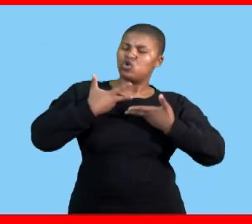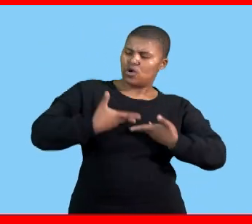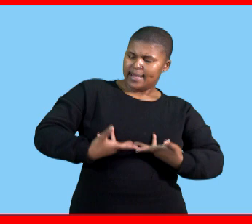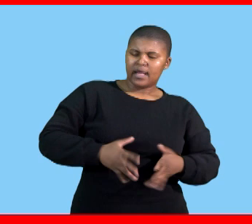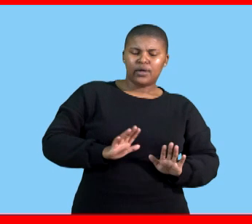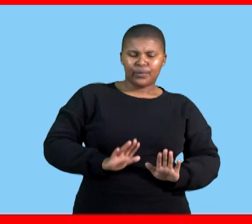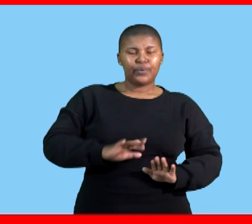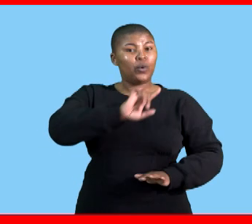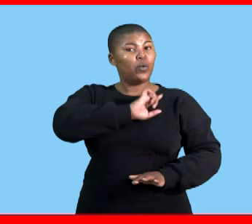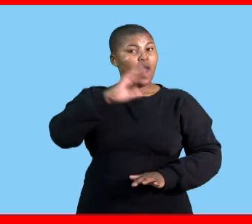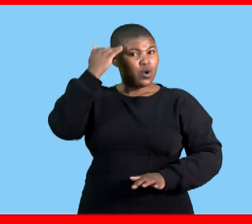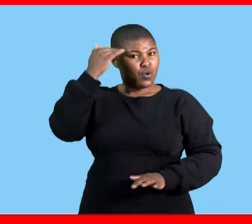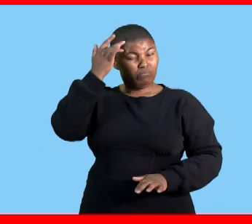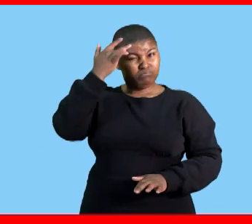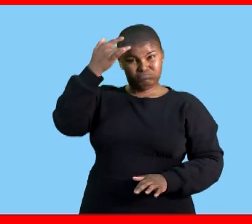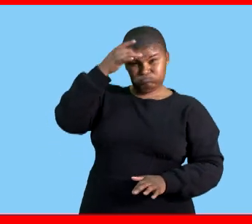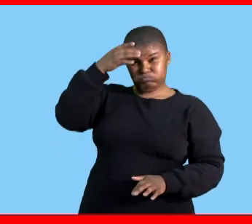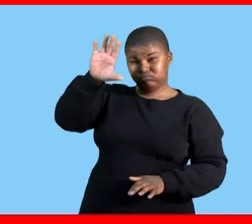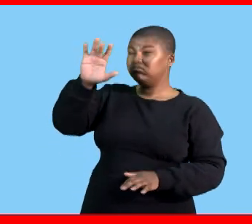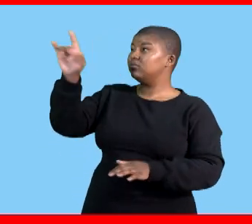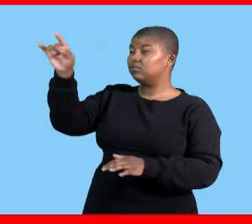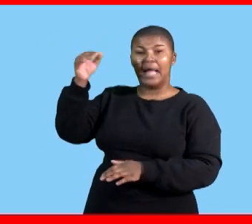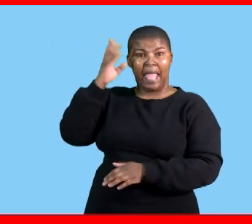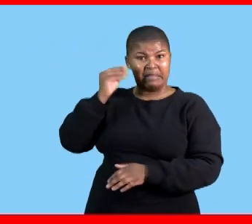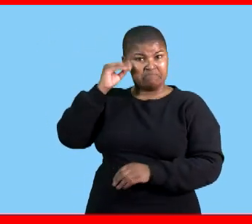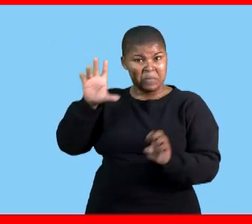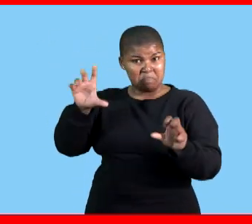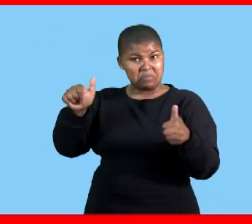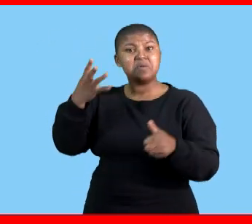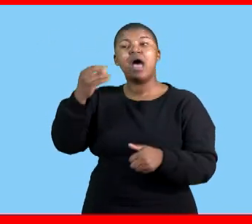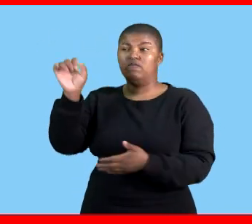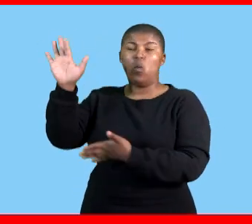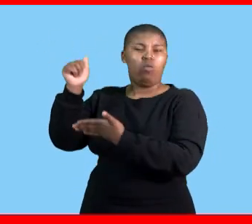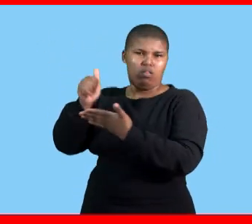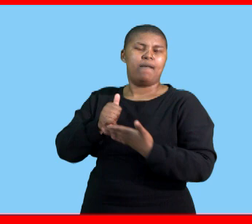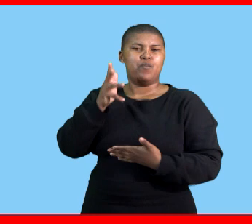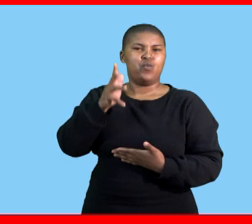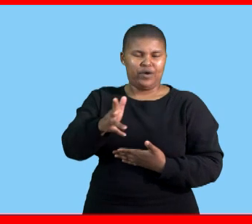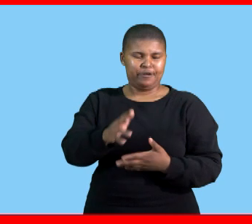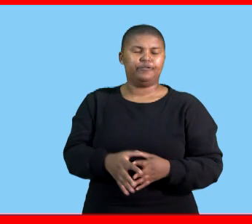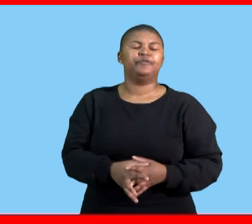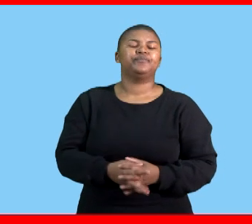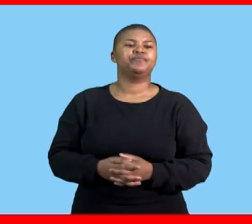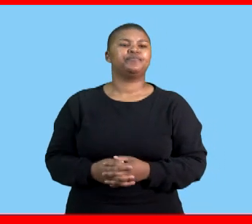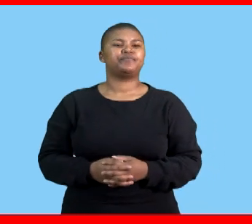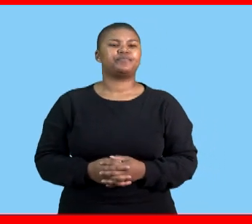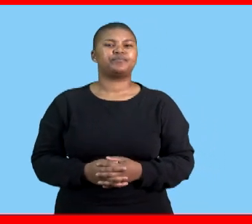we know that there is someone that is experienced in that particular field that is going to help us with our crisis.